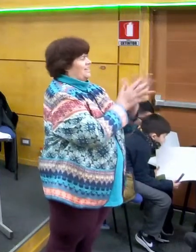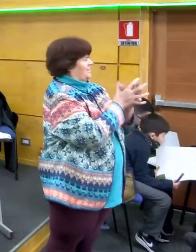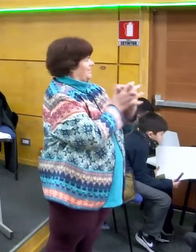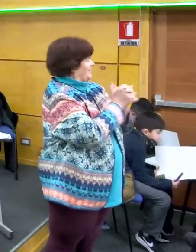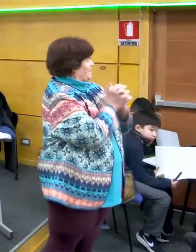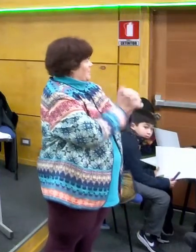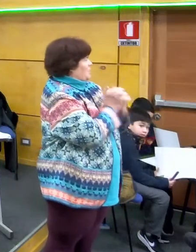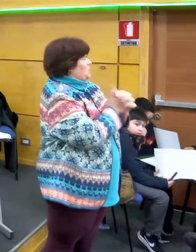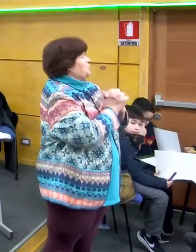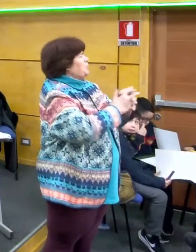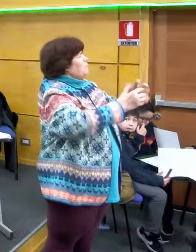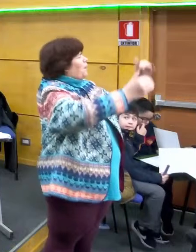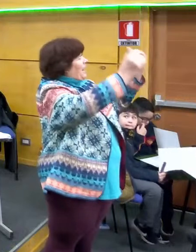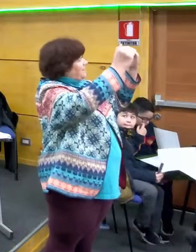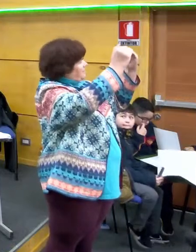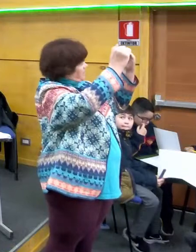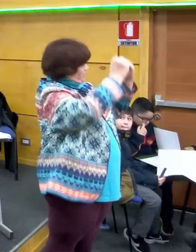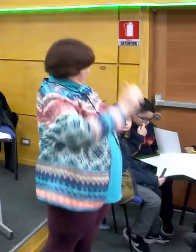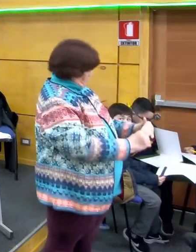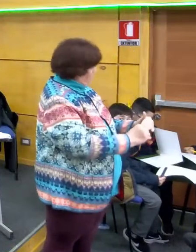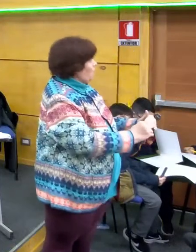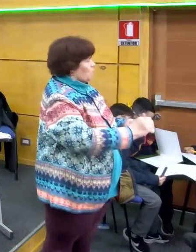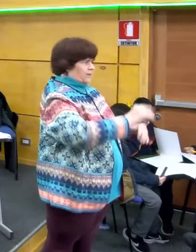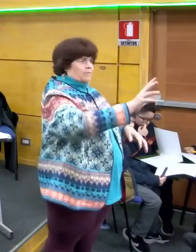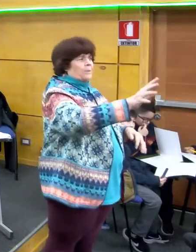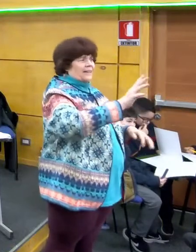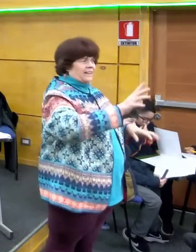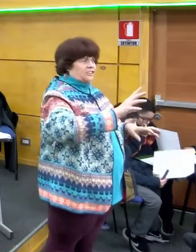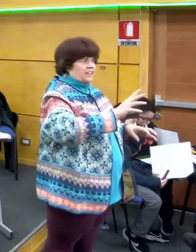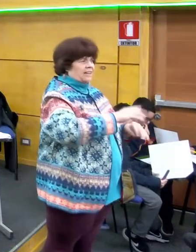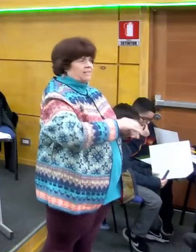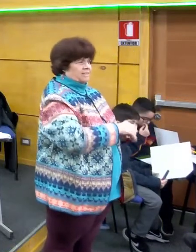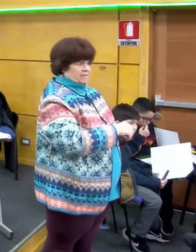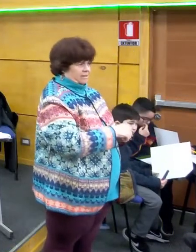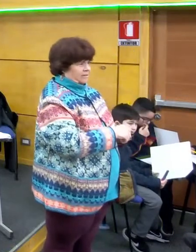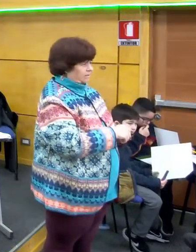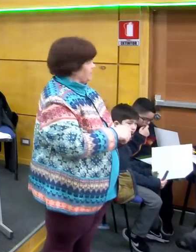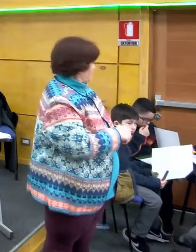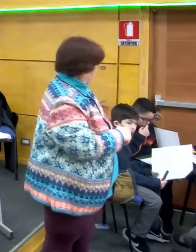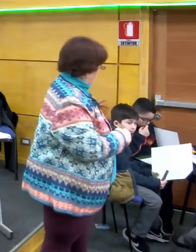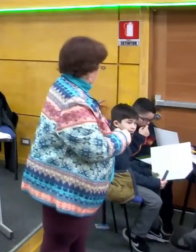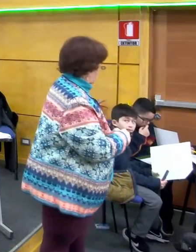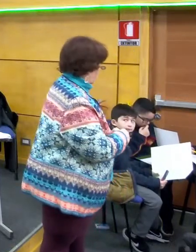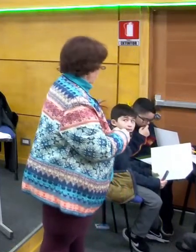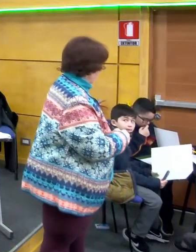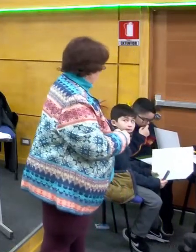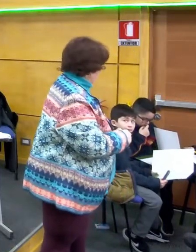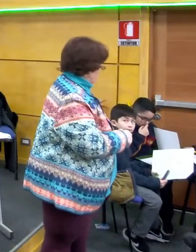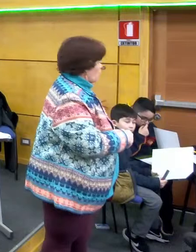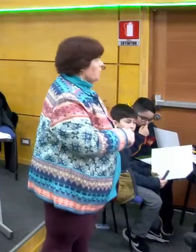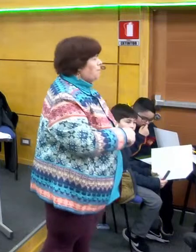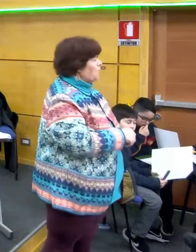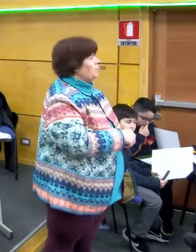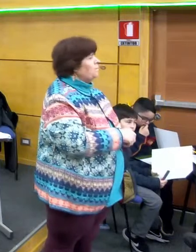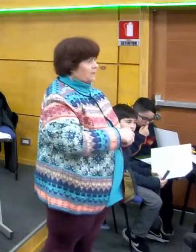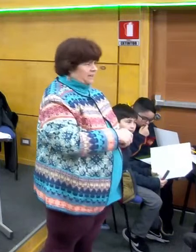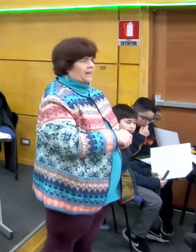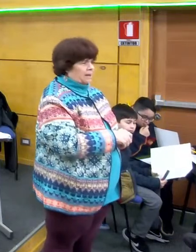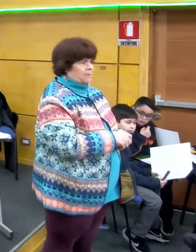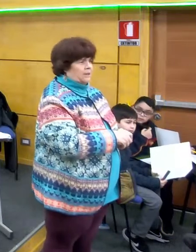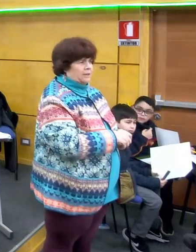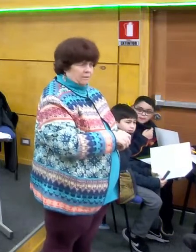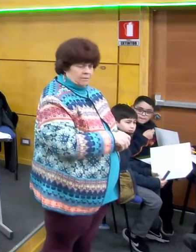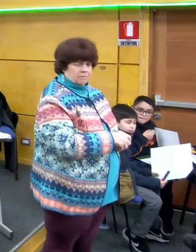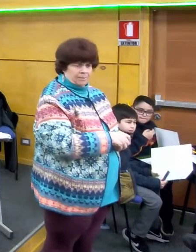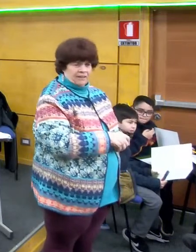Okay. You should have practiced both. Everybody get a chance? Okay. A long poem, but you